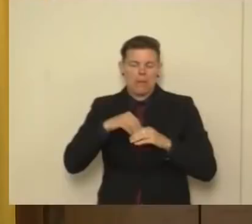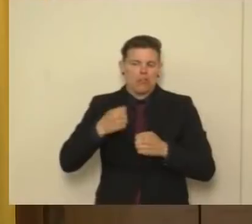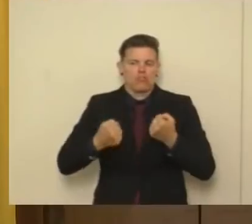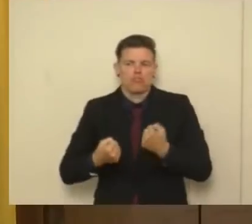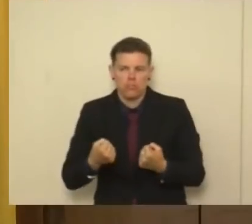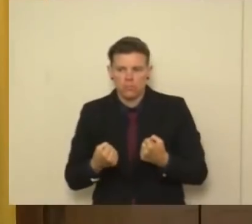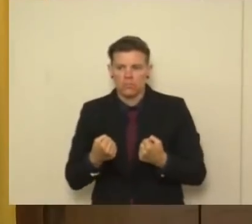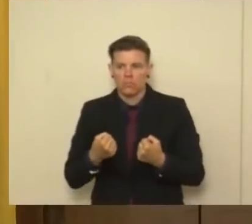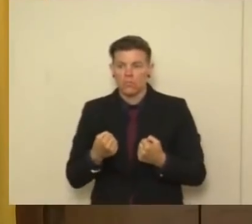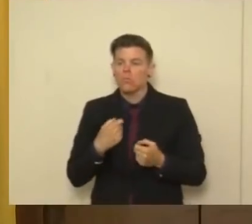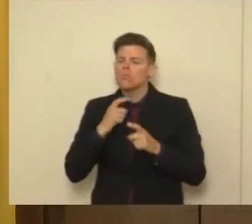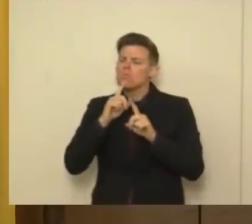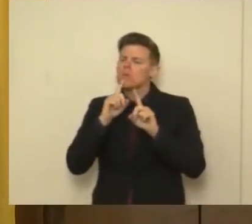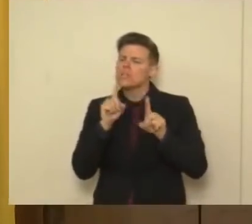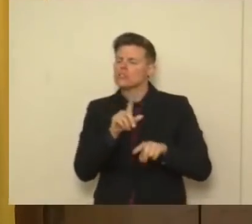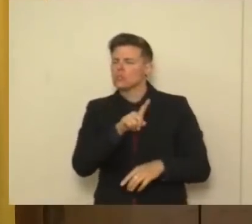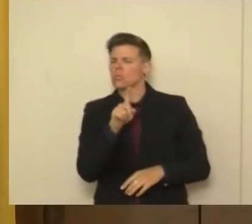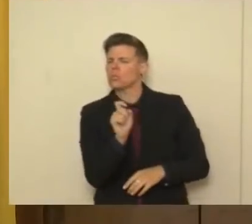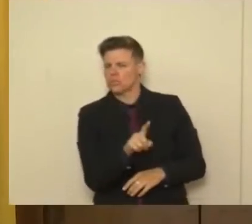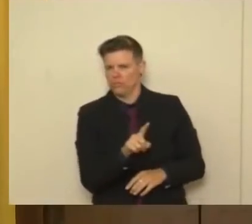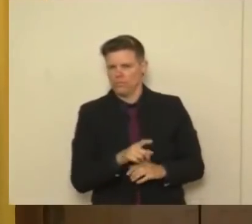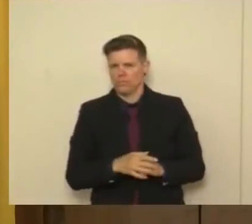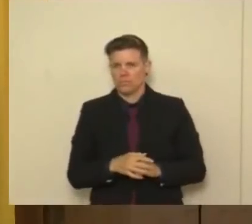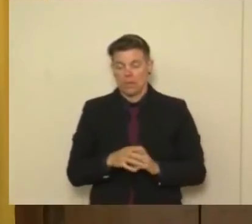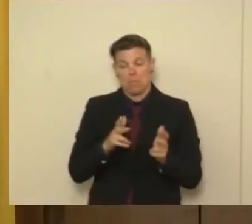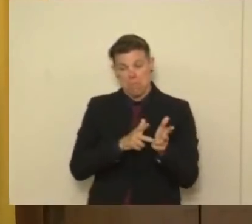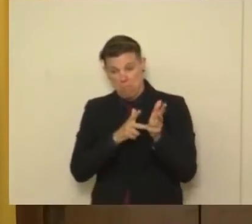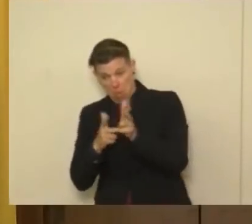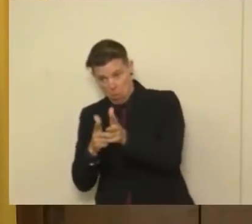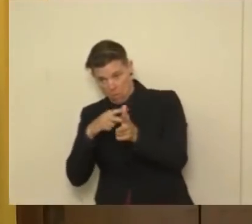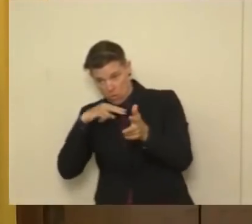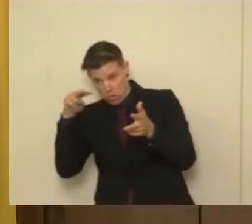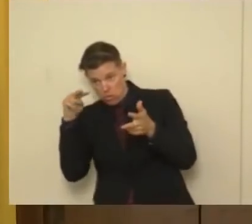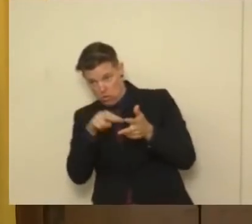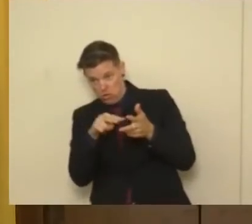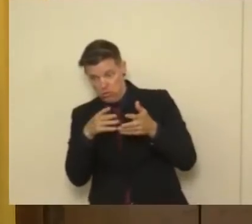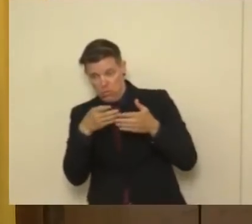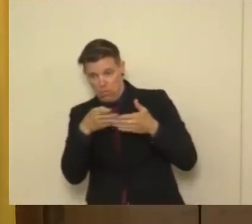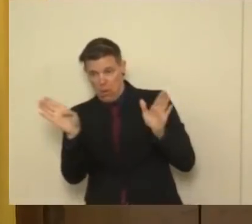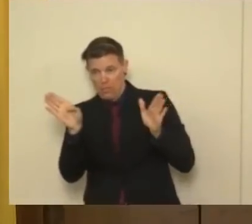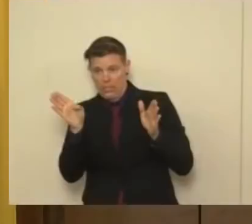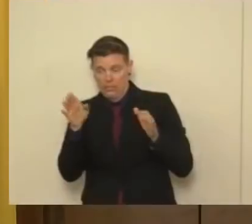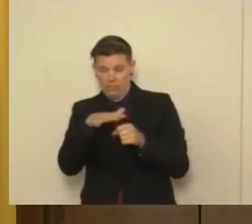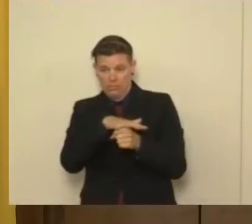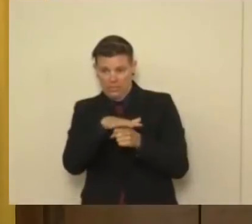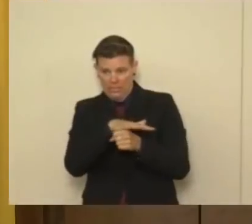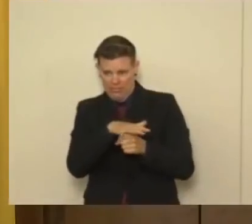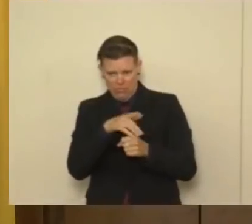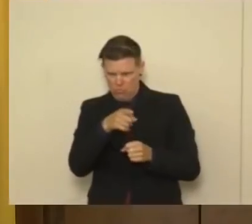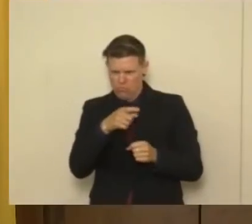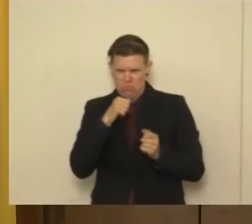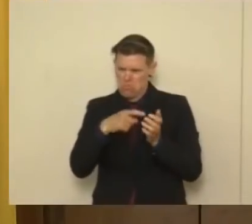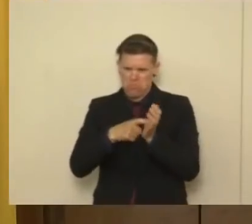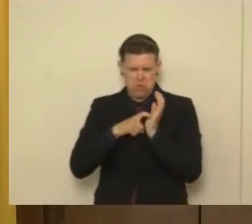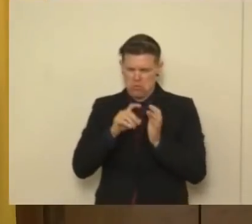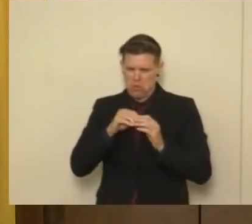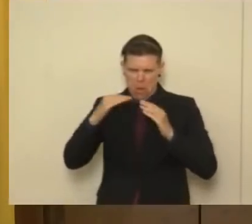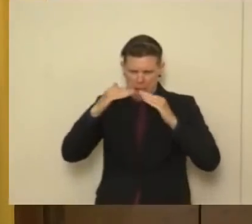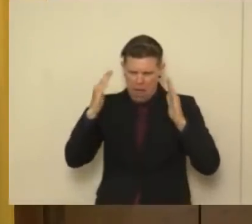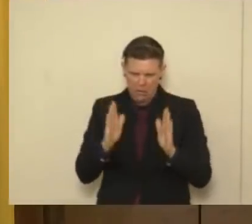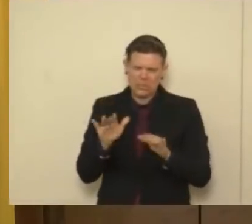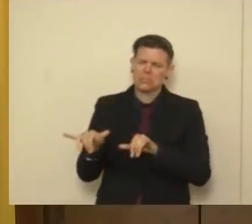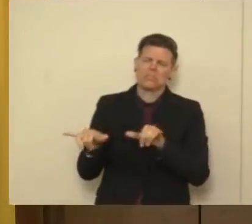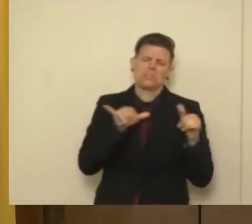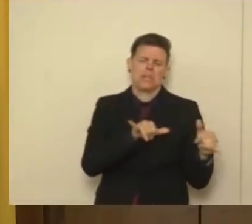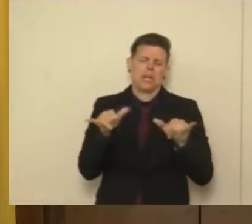question, I don't think that we consider a car a public space. So you're not required to wear a mask in your house. You're not required to wear it in a car,